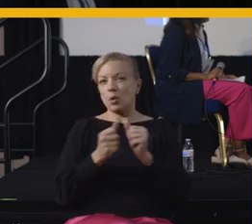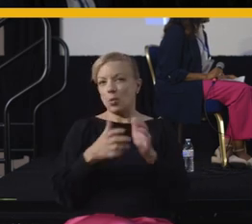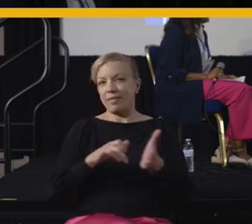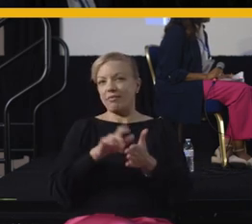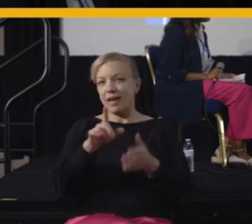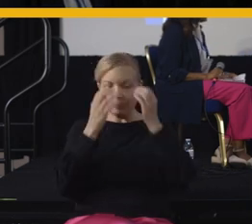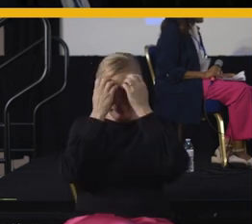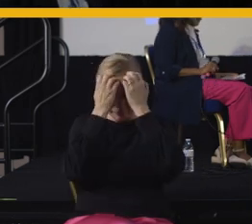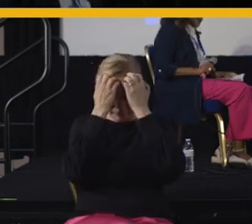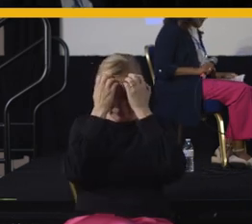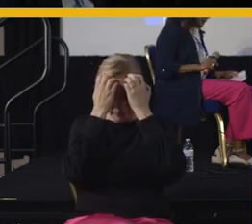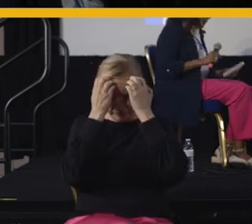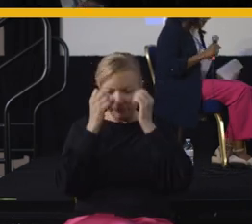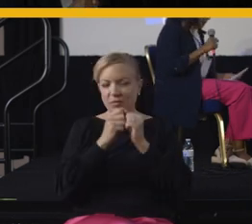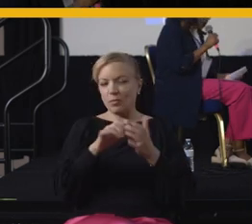that.